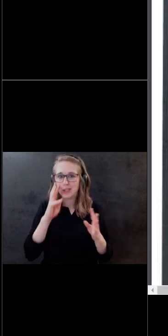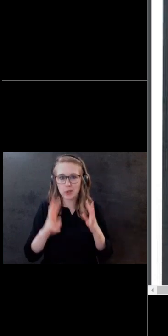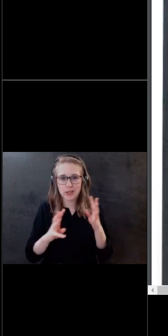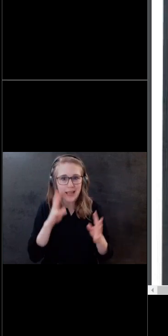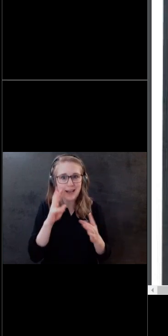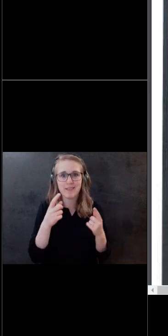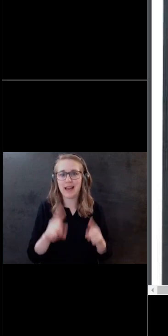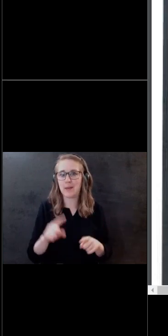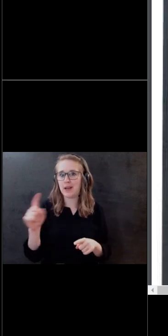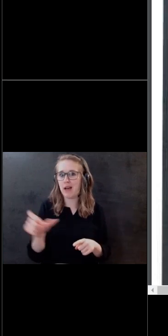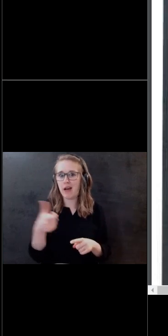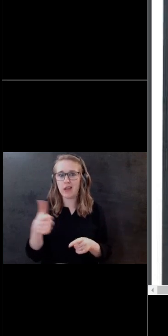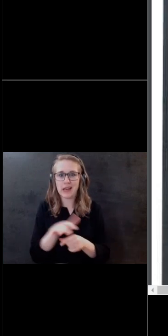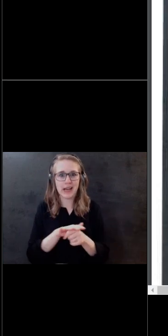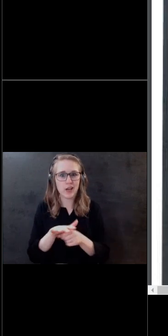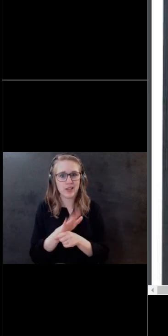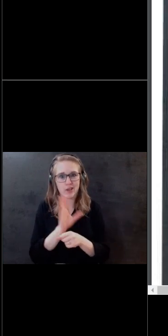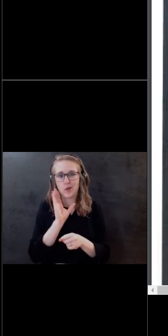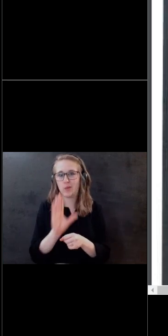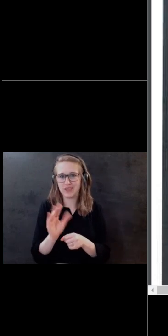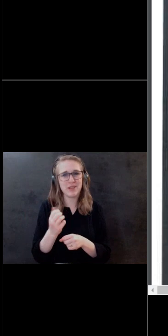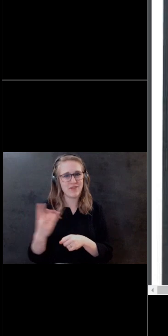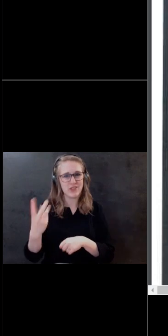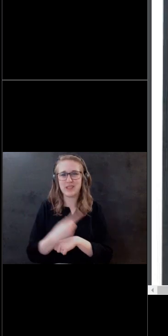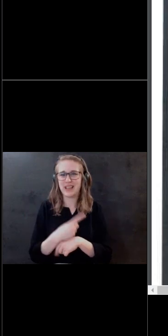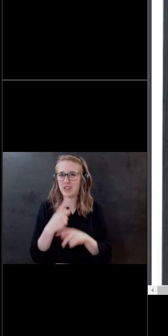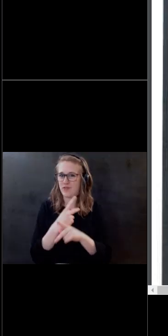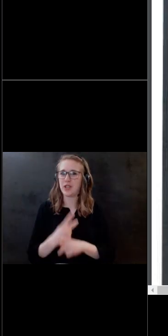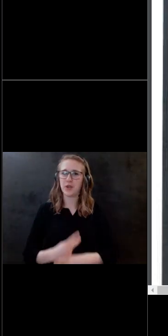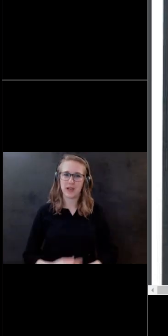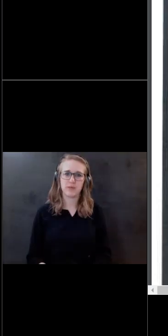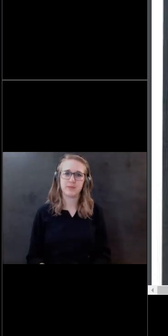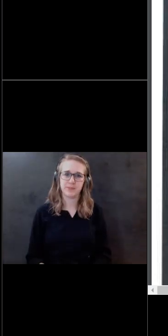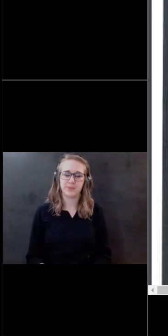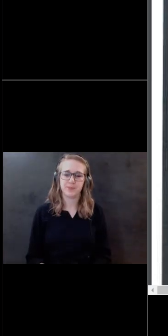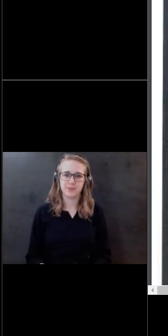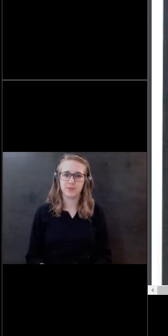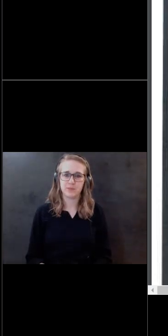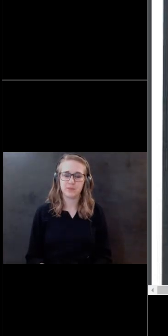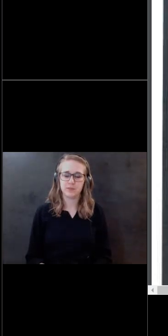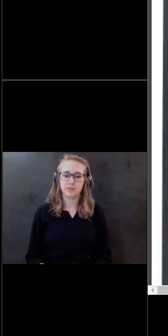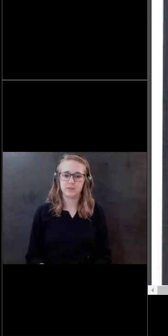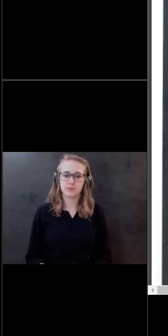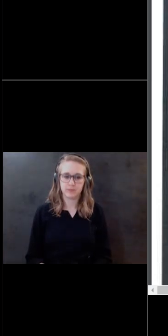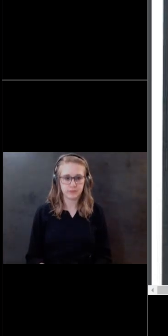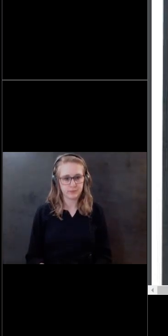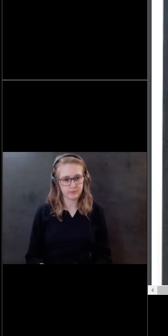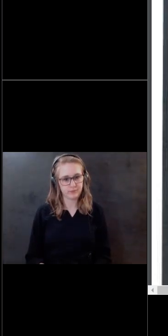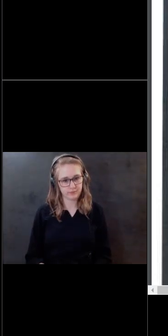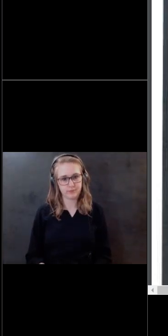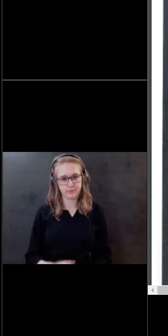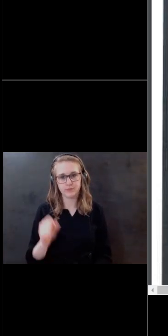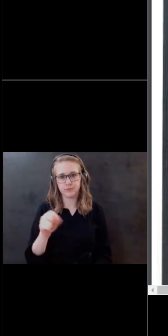elsewhere is going to take us a few days to figure that one out. Yeah, so